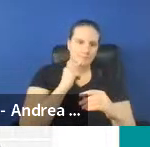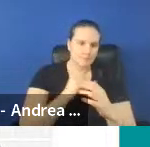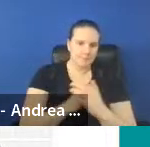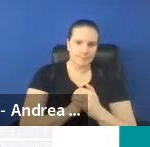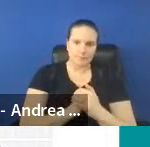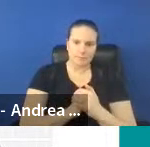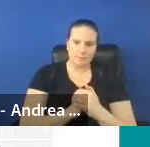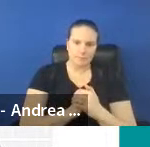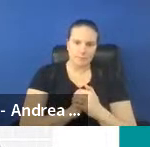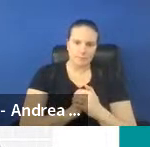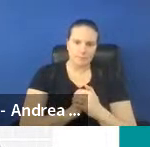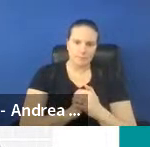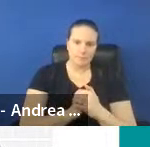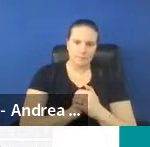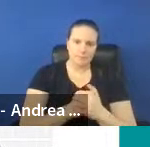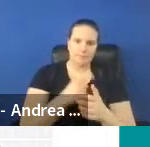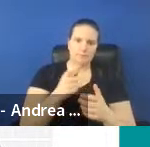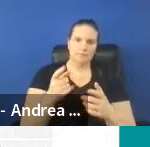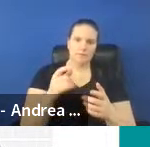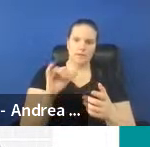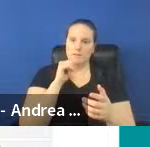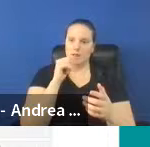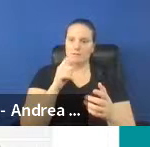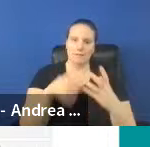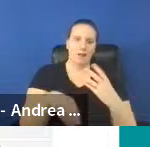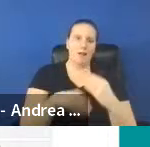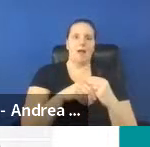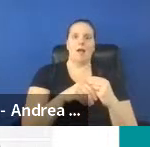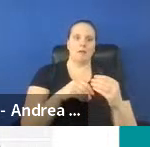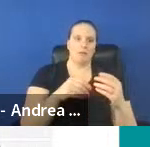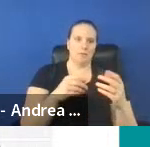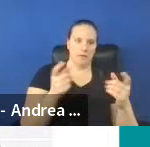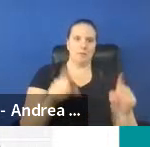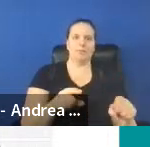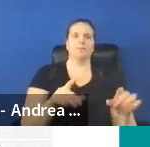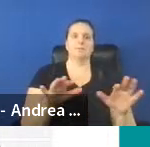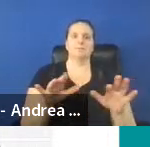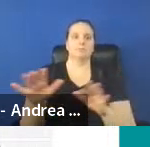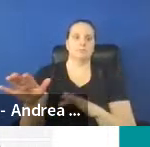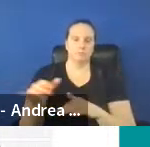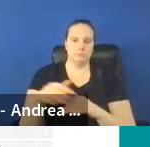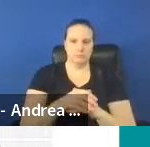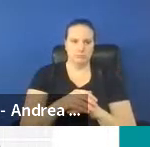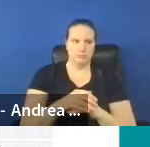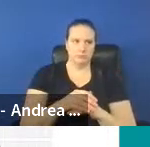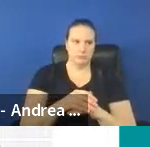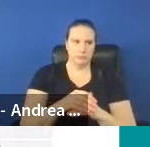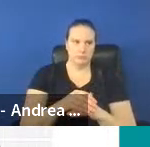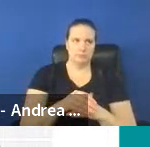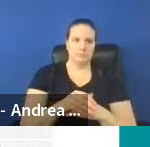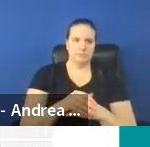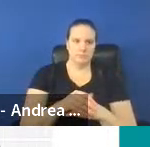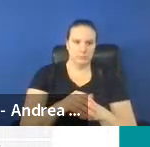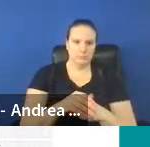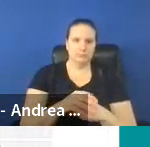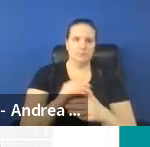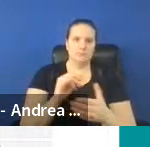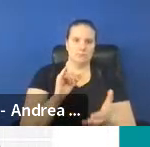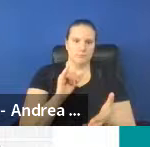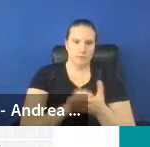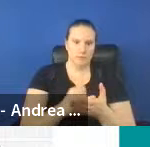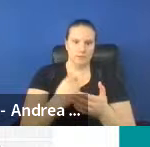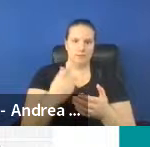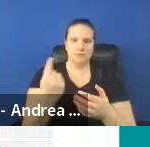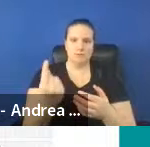just something that's slapped on or added on in that type of manner. So it's something